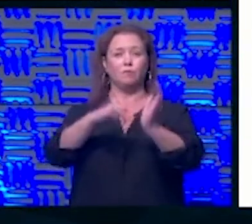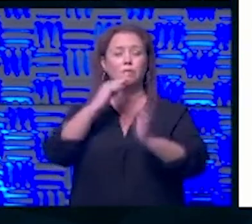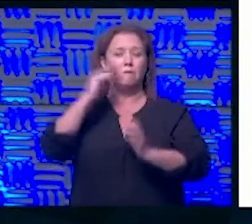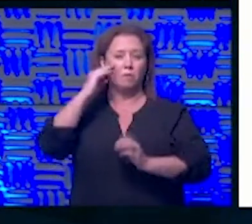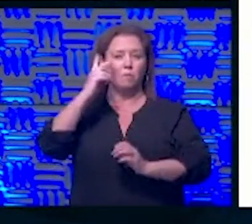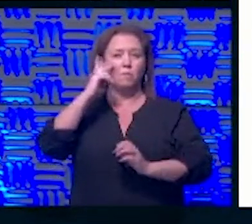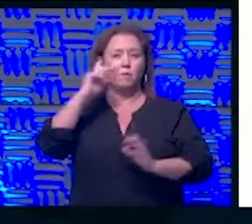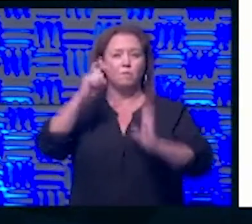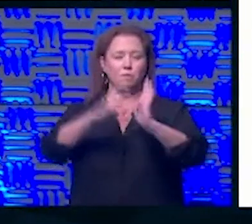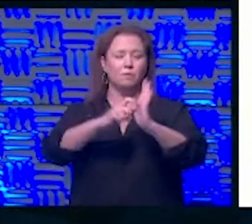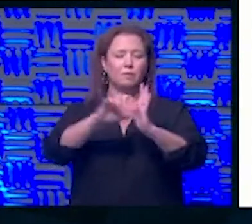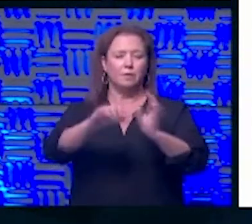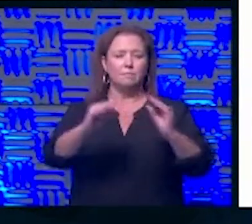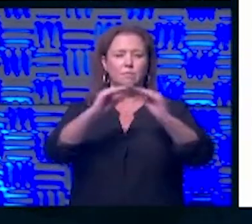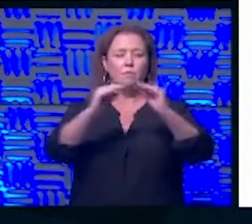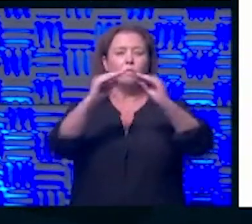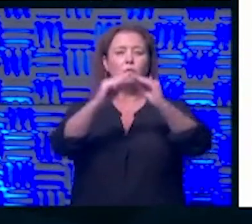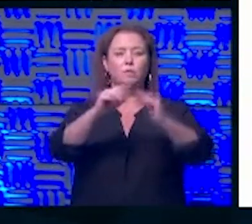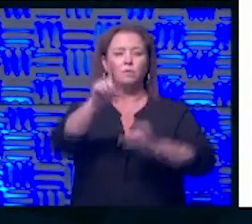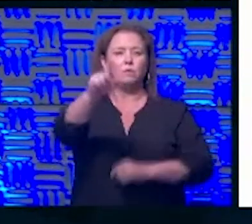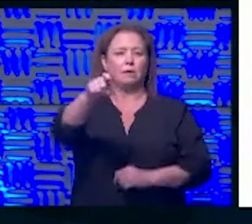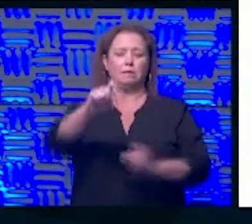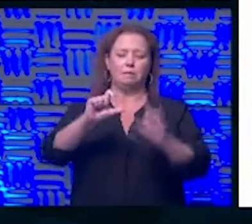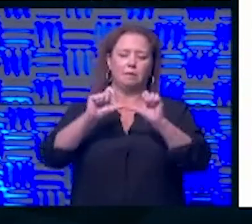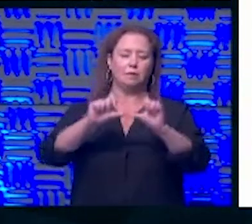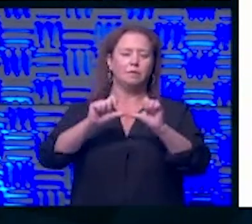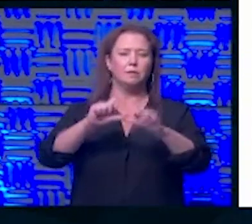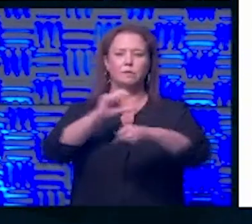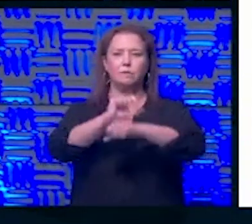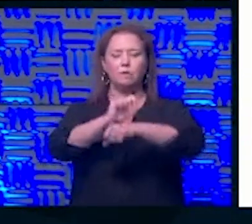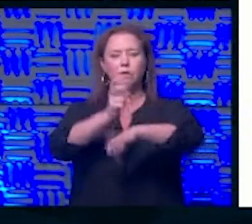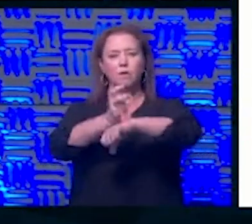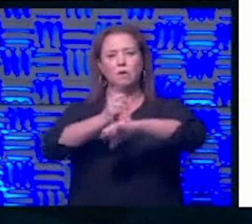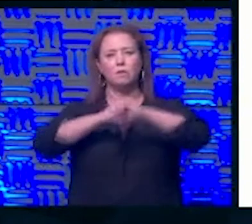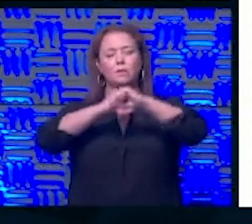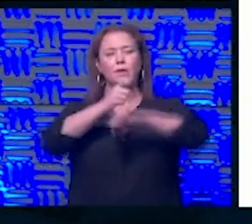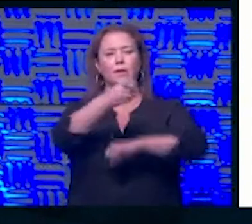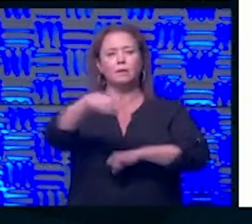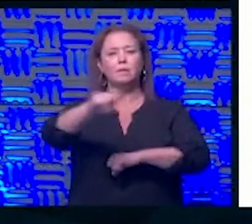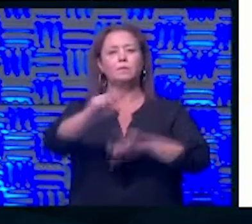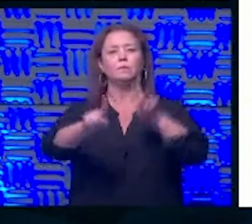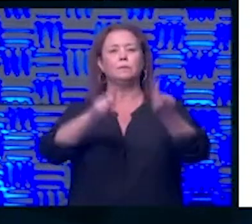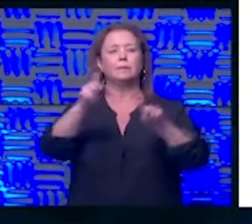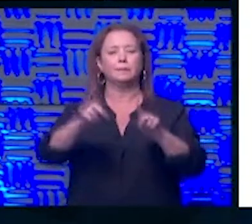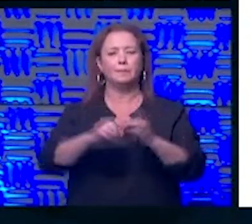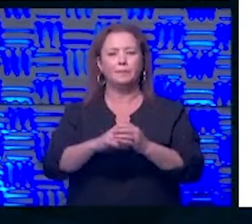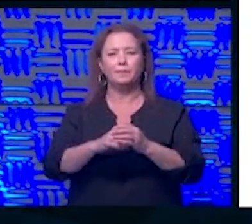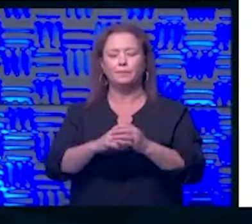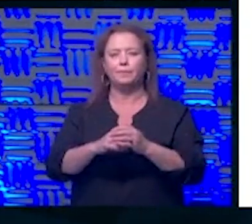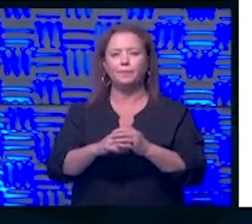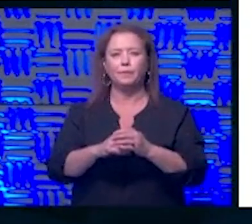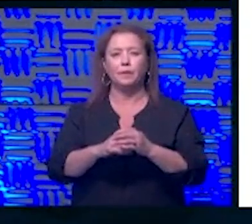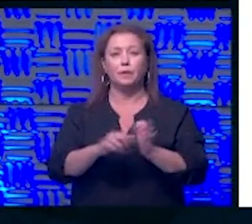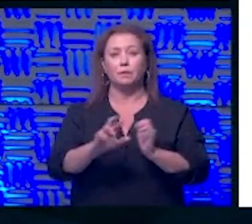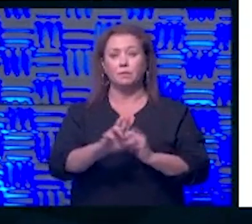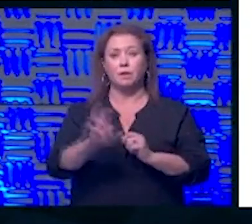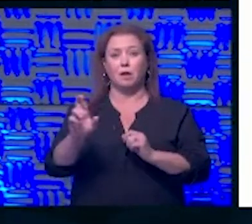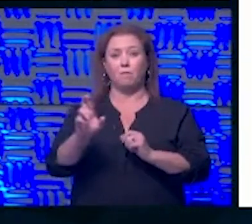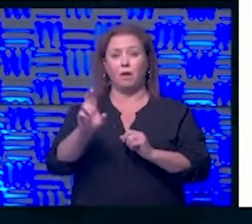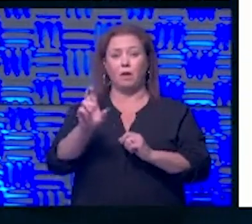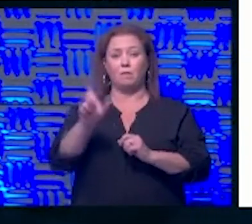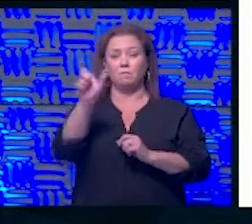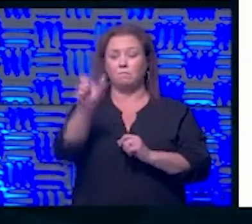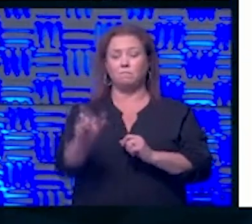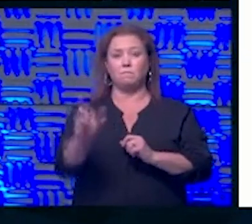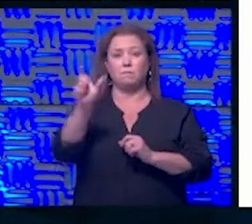nursing homes, and so we have to keep working really hard to protect that population. That far right box is